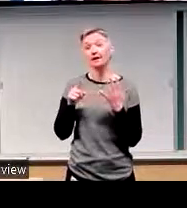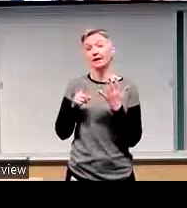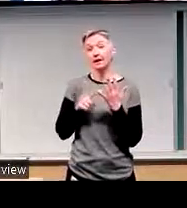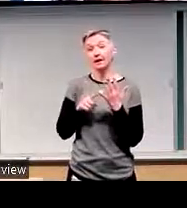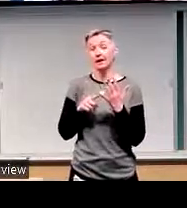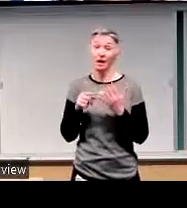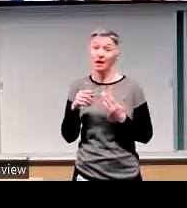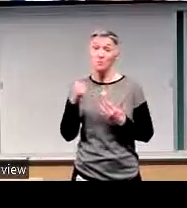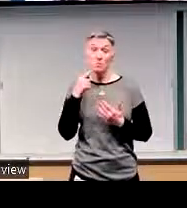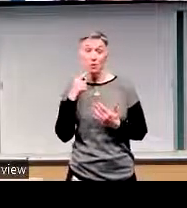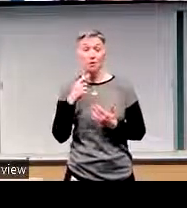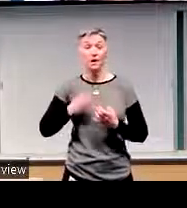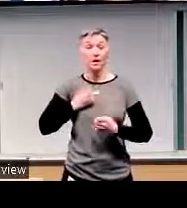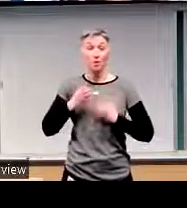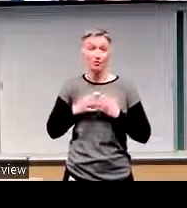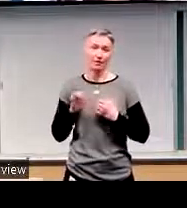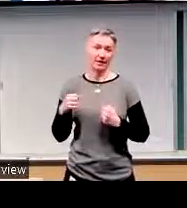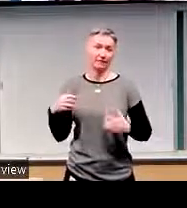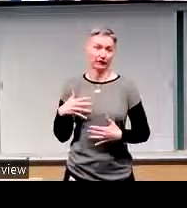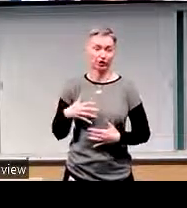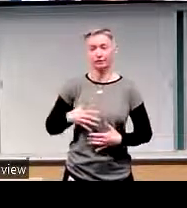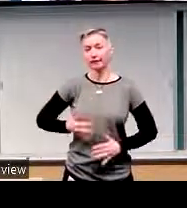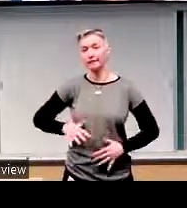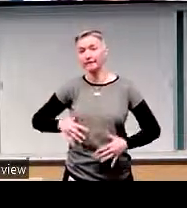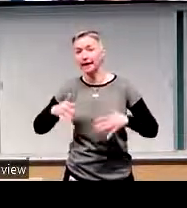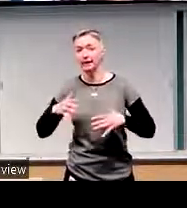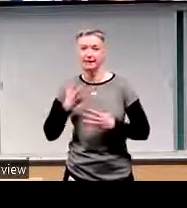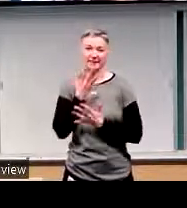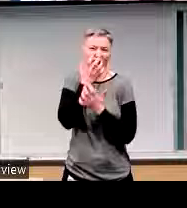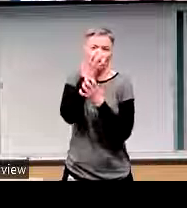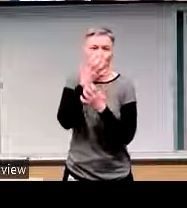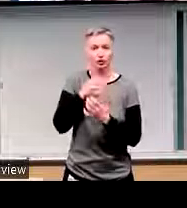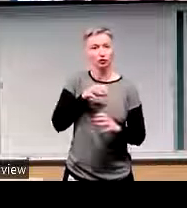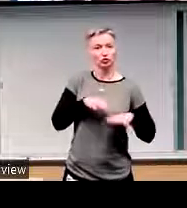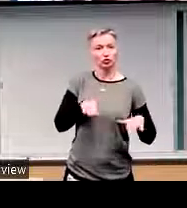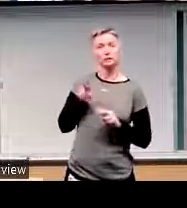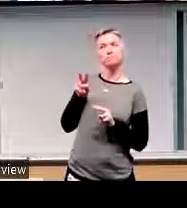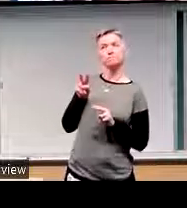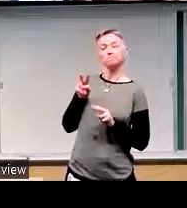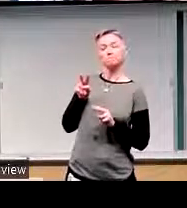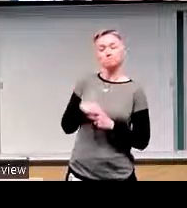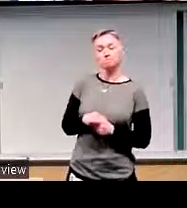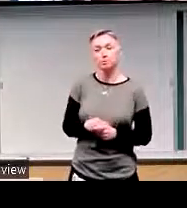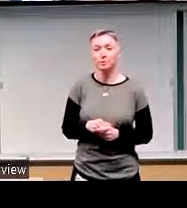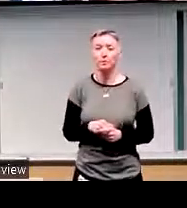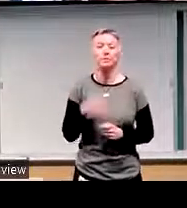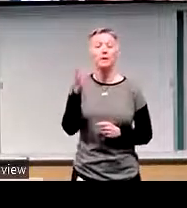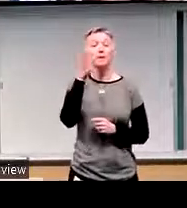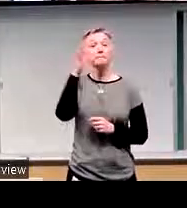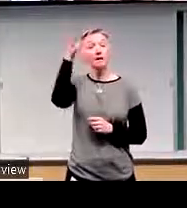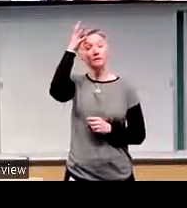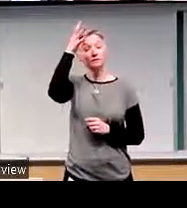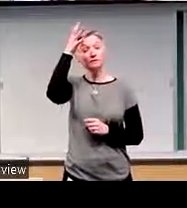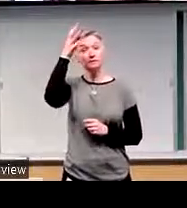and emotions like fear, anxiety, and anger. Parents who